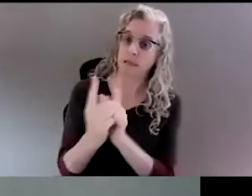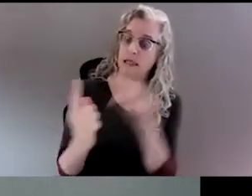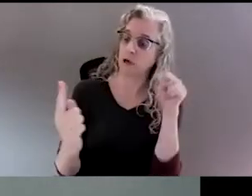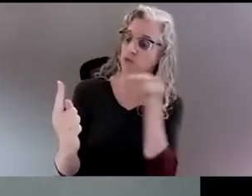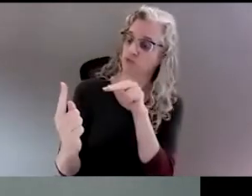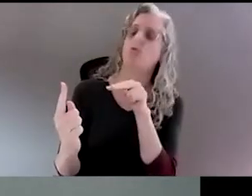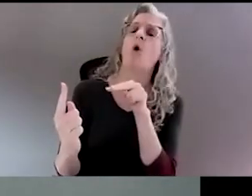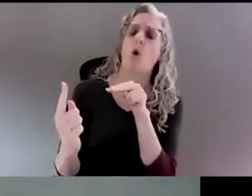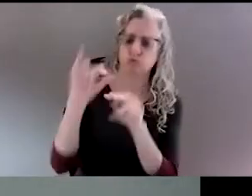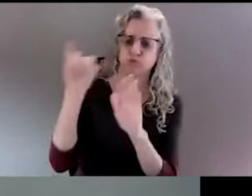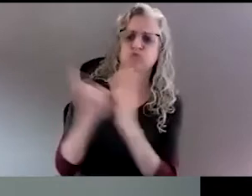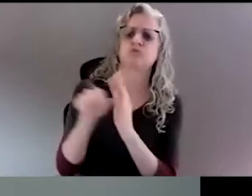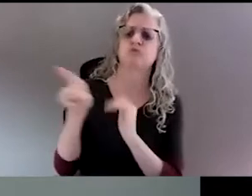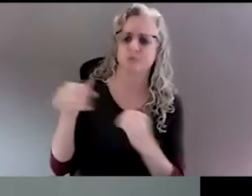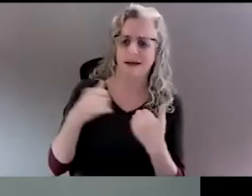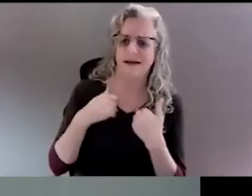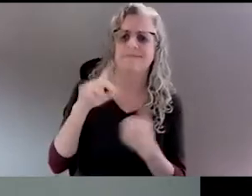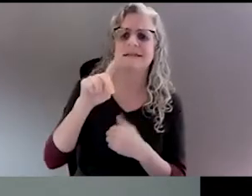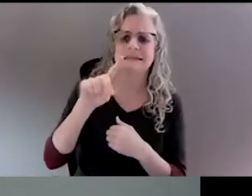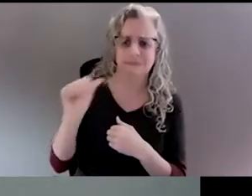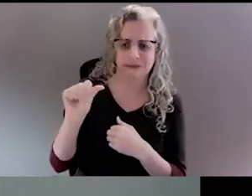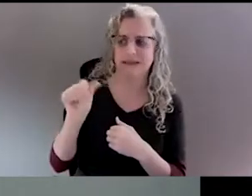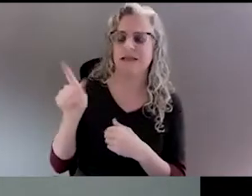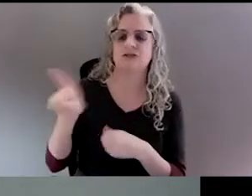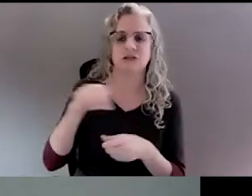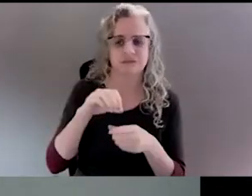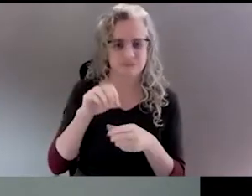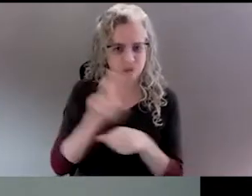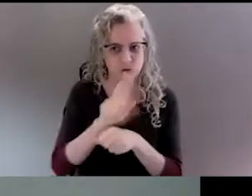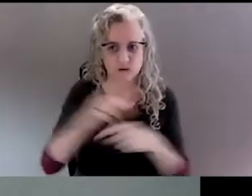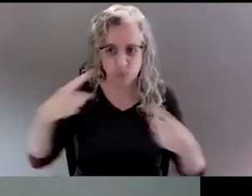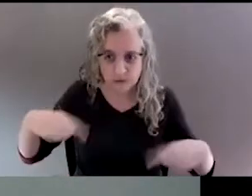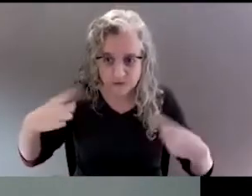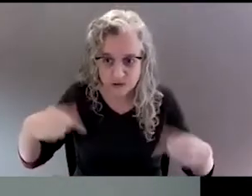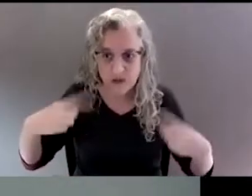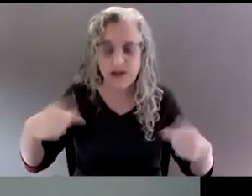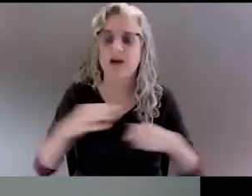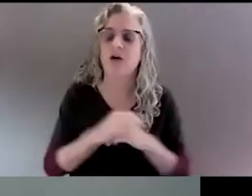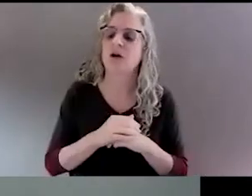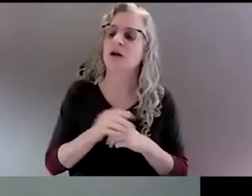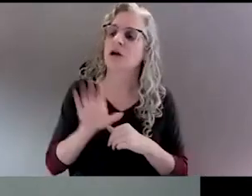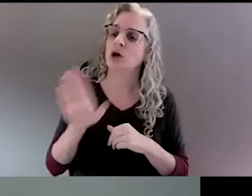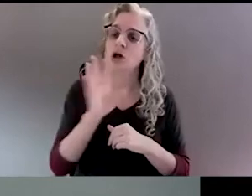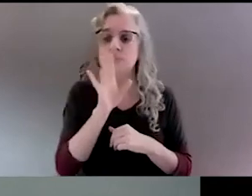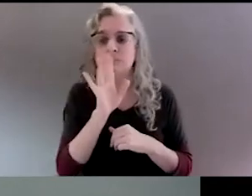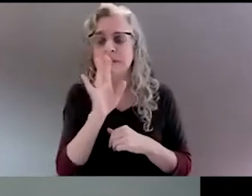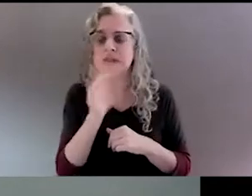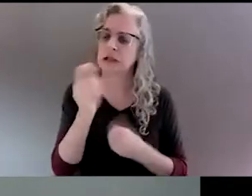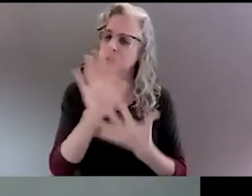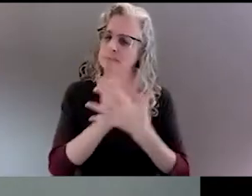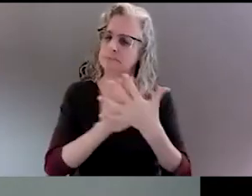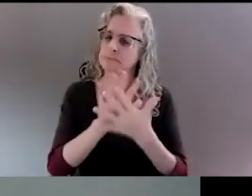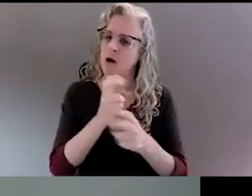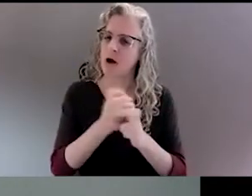a wheelchair. Her speech is not always easy to understand. So one thing that I learned early on is